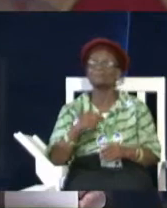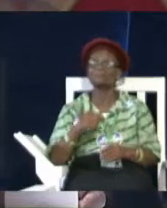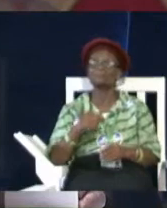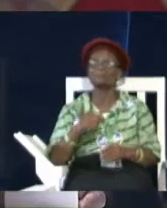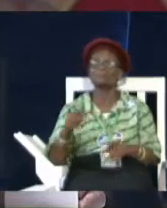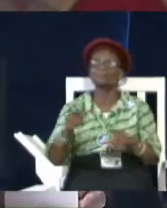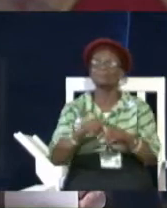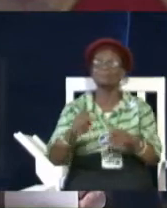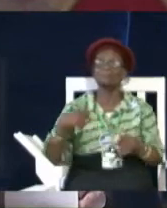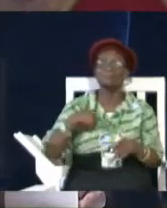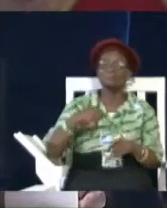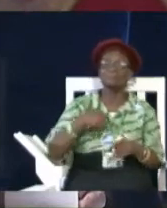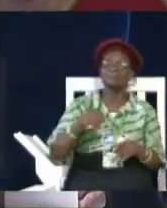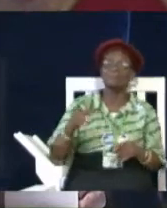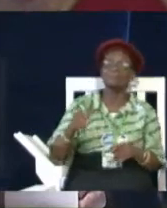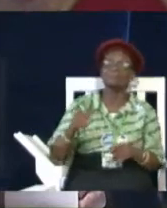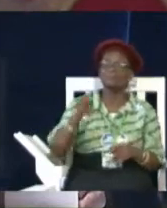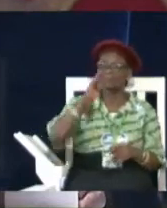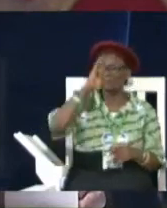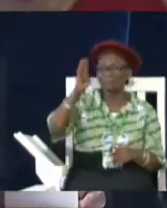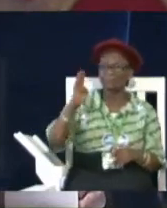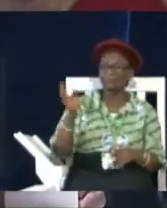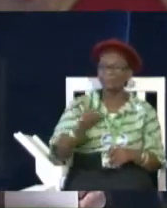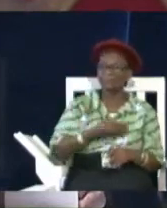As we shook hands,